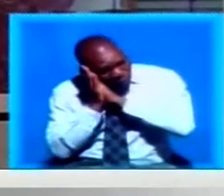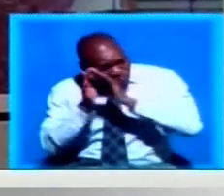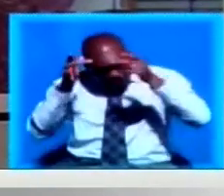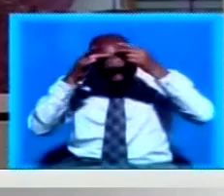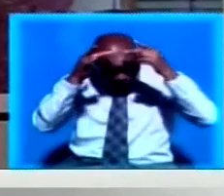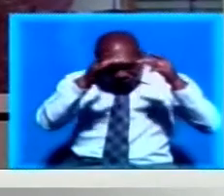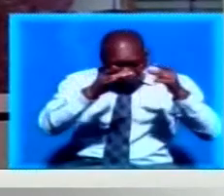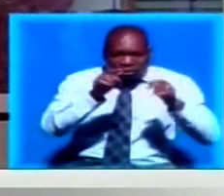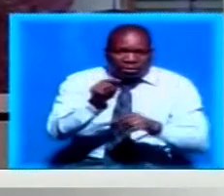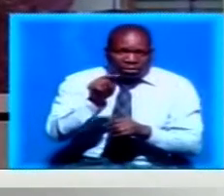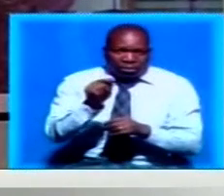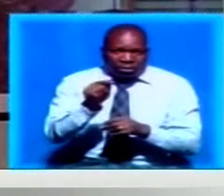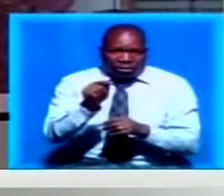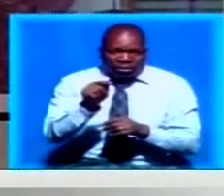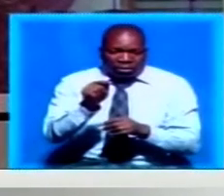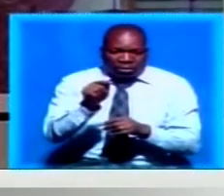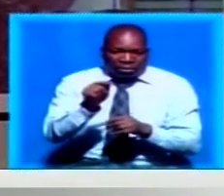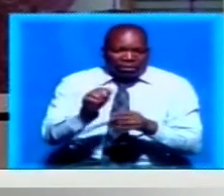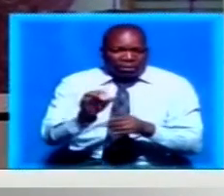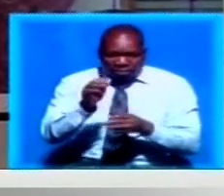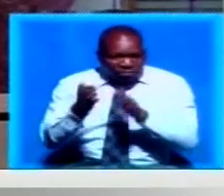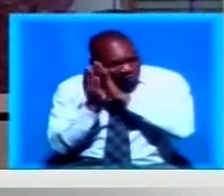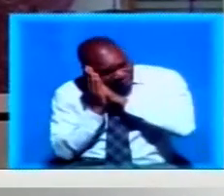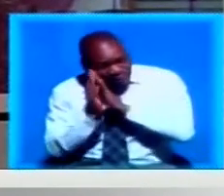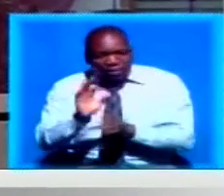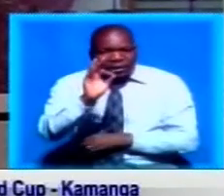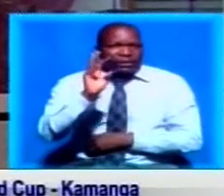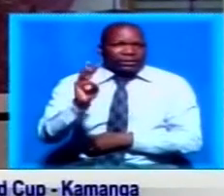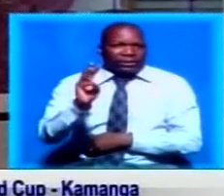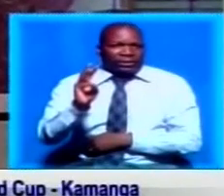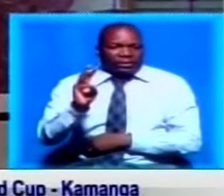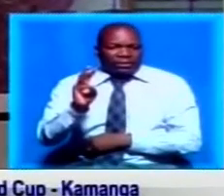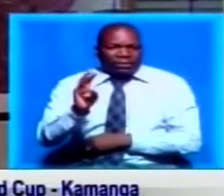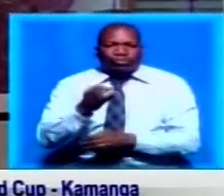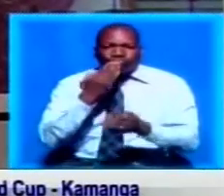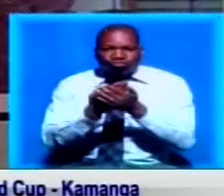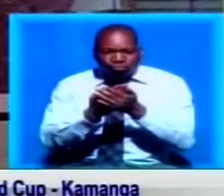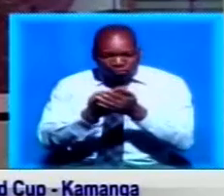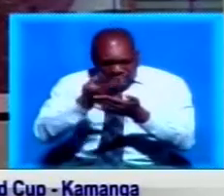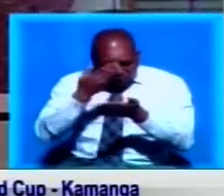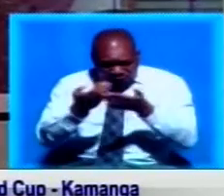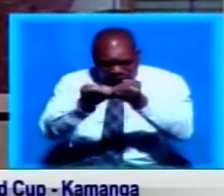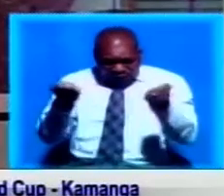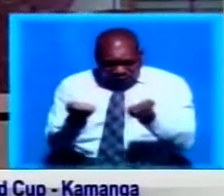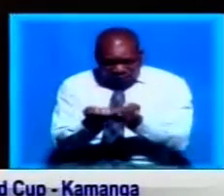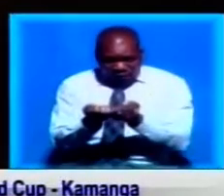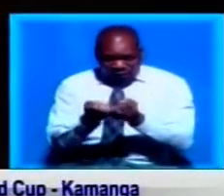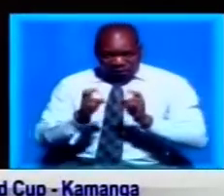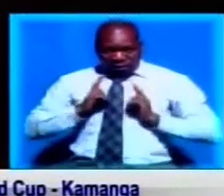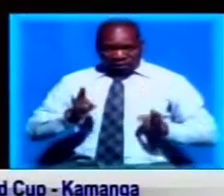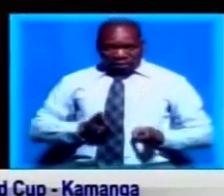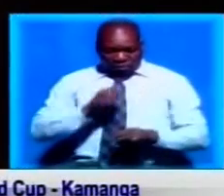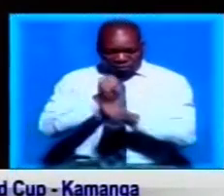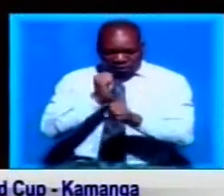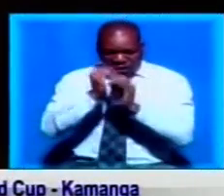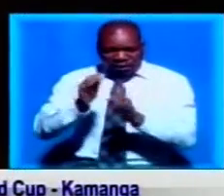that the 96-bed space capacity hostel will create a conducive learning environment for trainee health workers. Ms. Measures